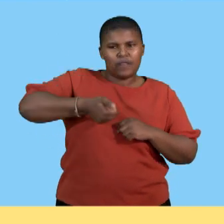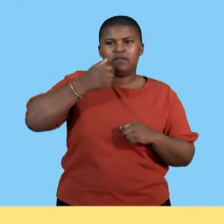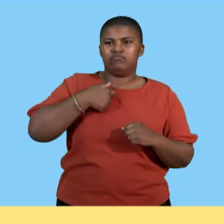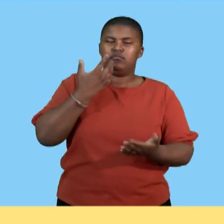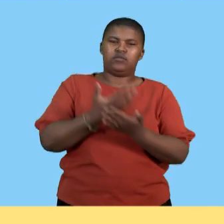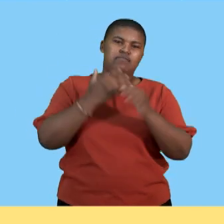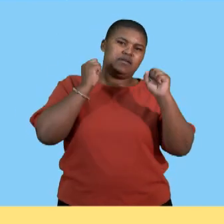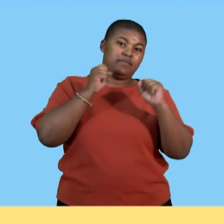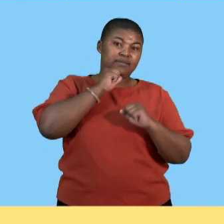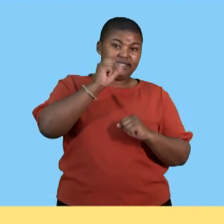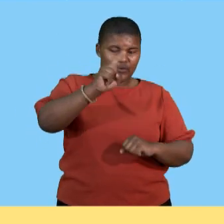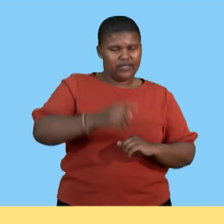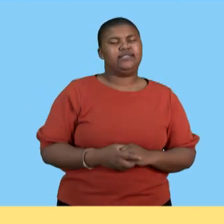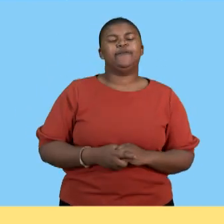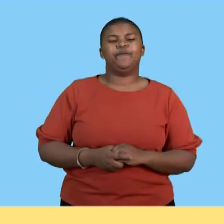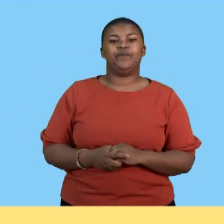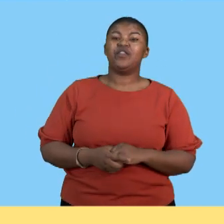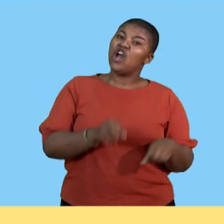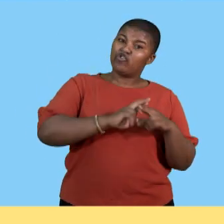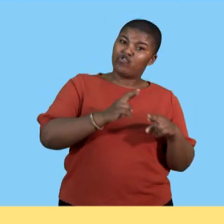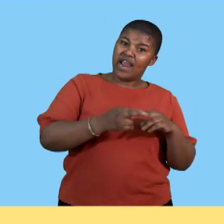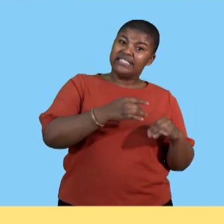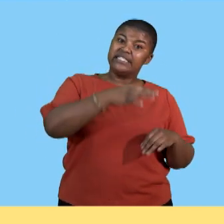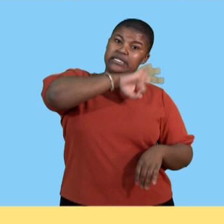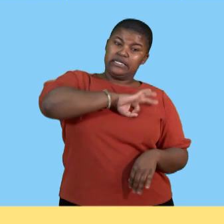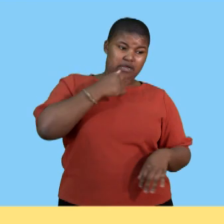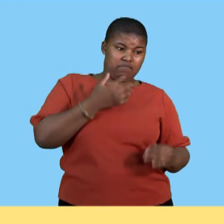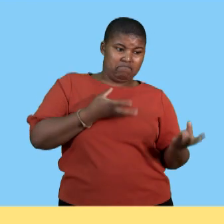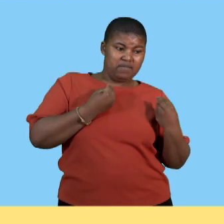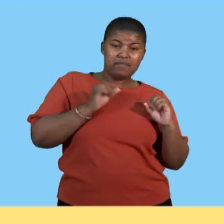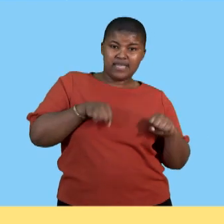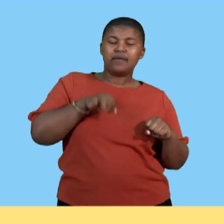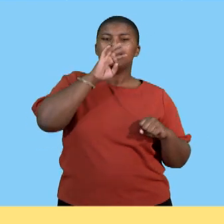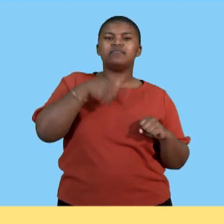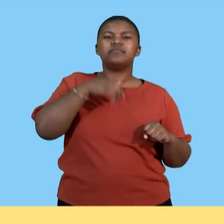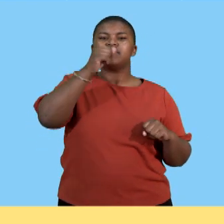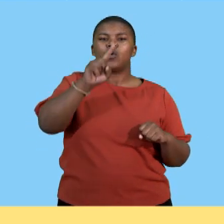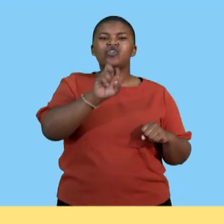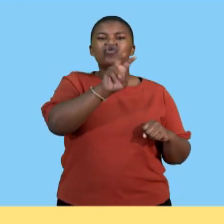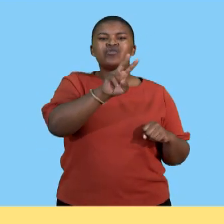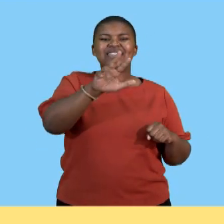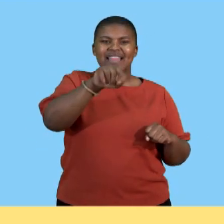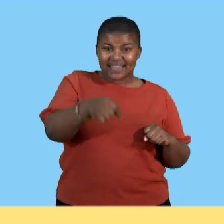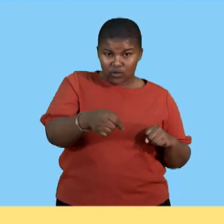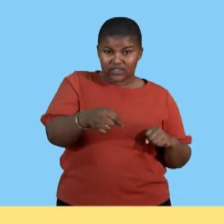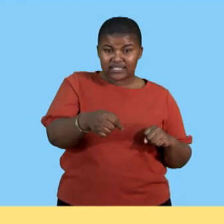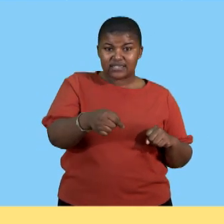say, from the rent income that I have, I'll then say the